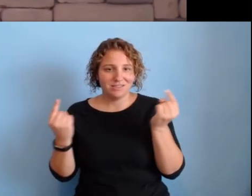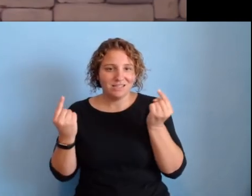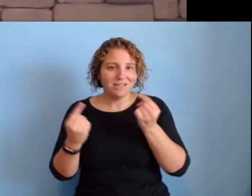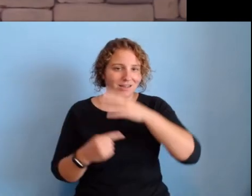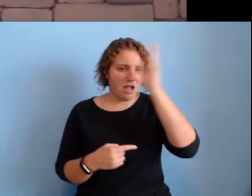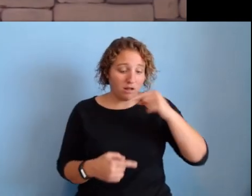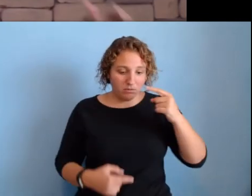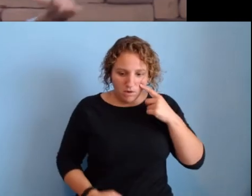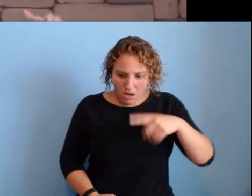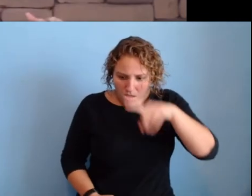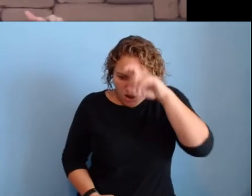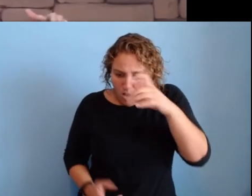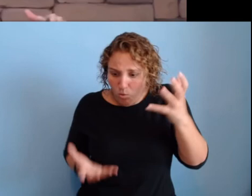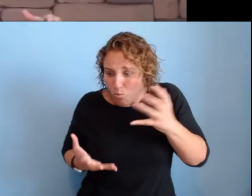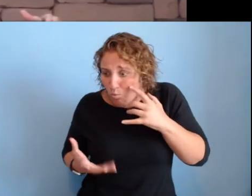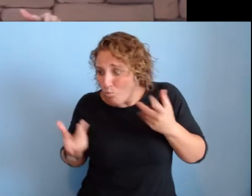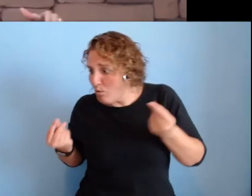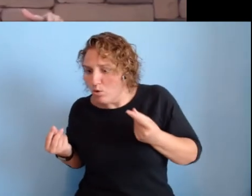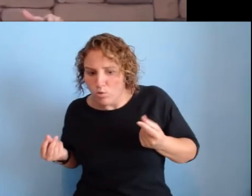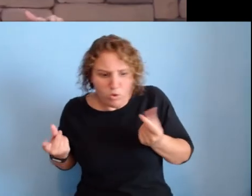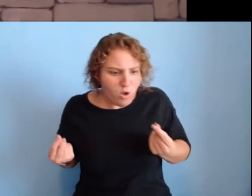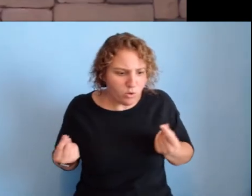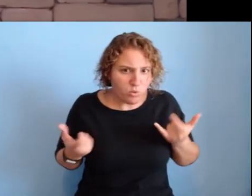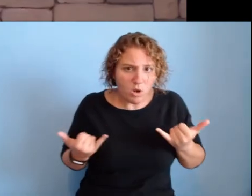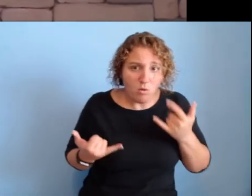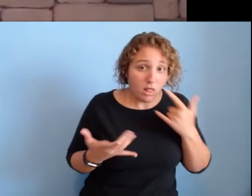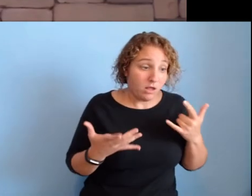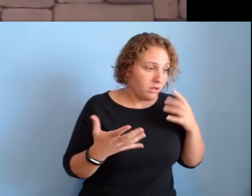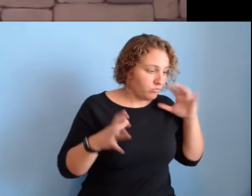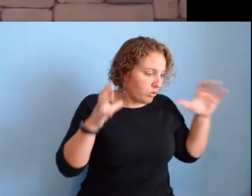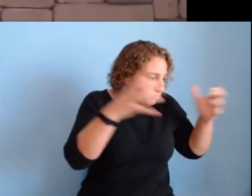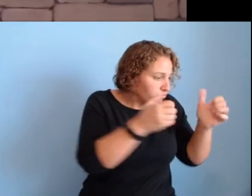Okay, Godhead, quick, divine huddle. What are we going to do? I don't know. I don't know. What do think? I don't know.